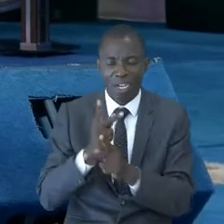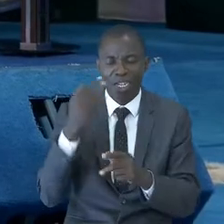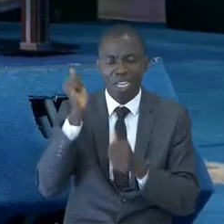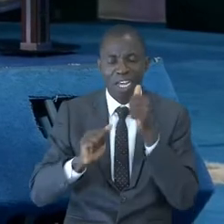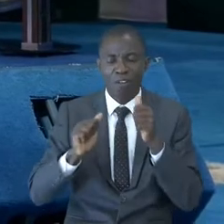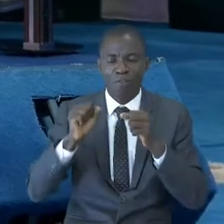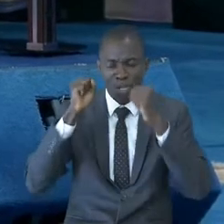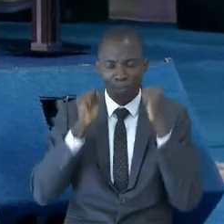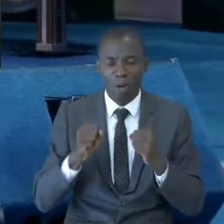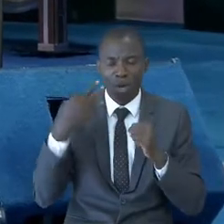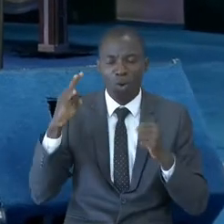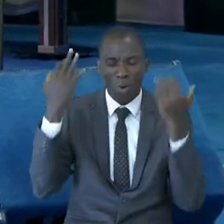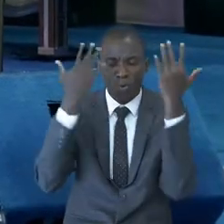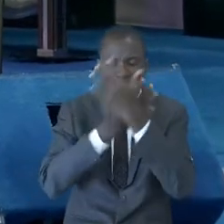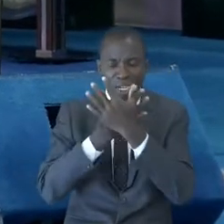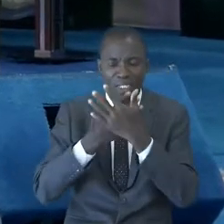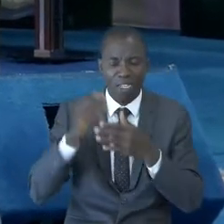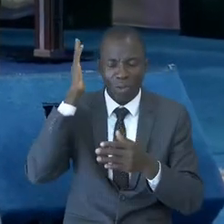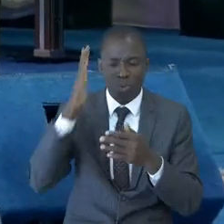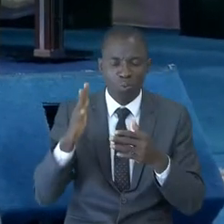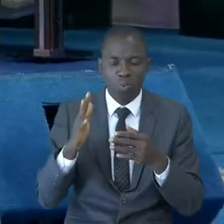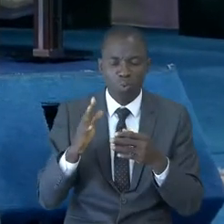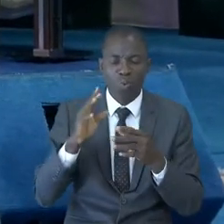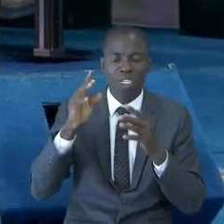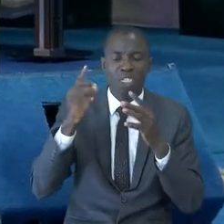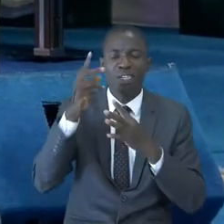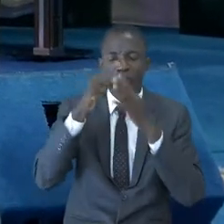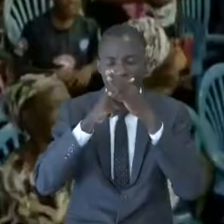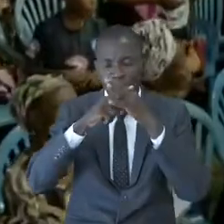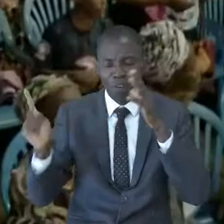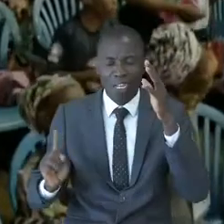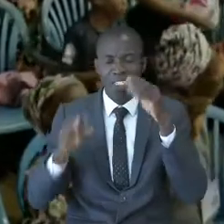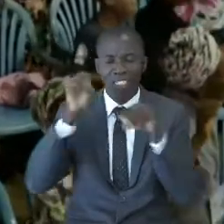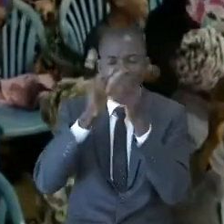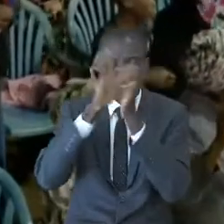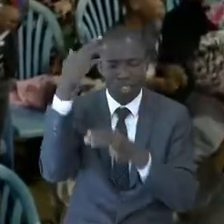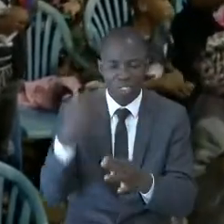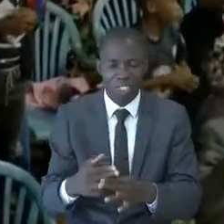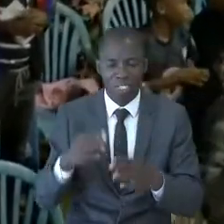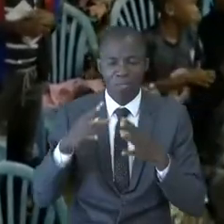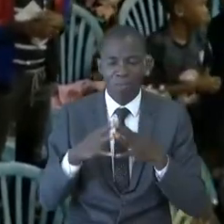power of darkness will vanish away in Jesus' name.